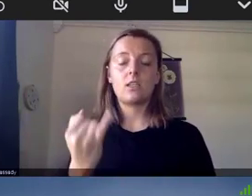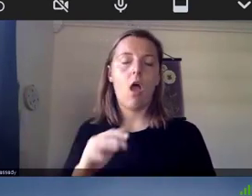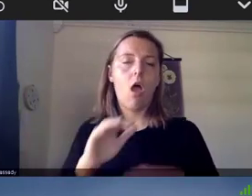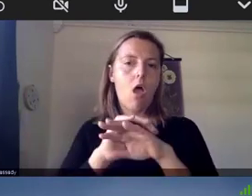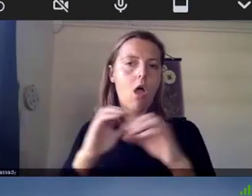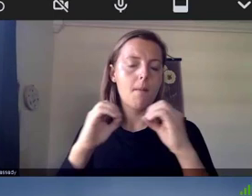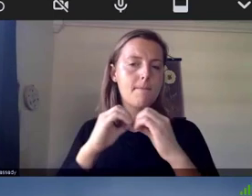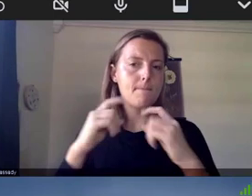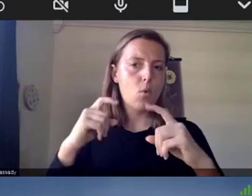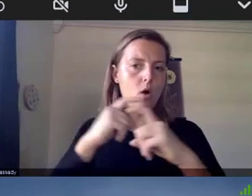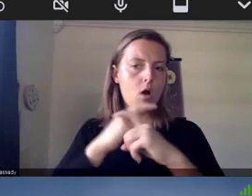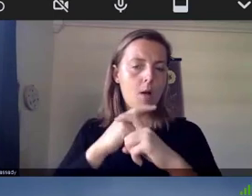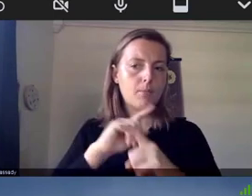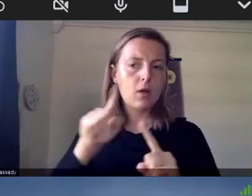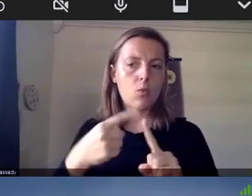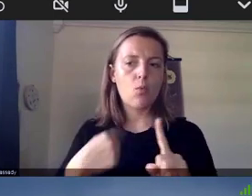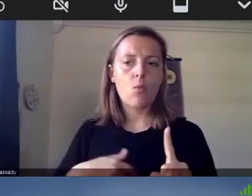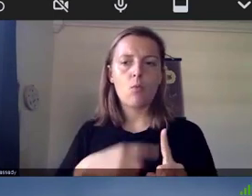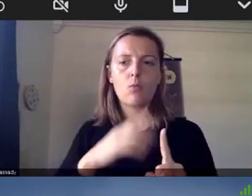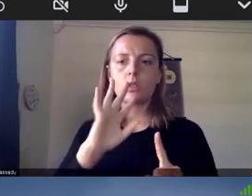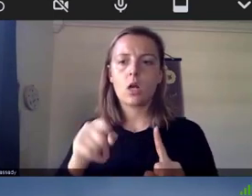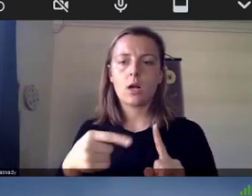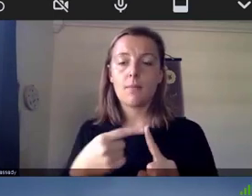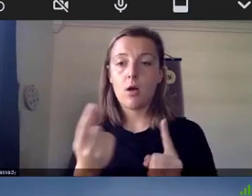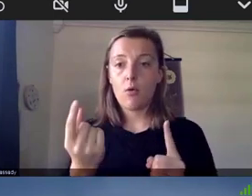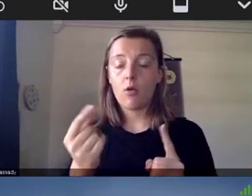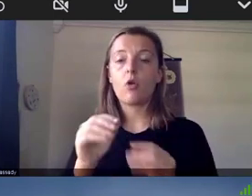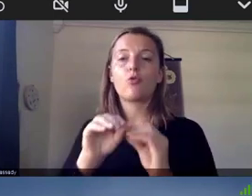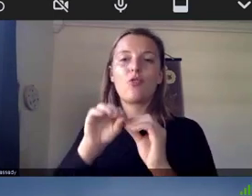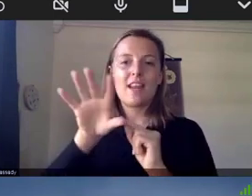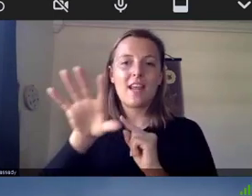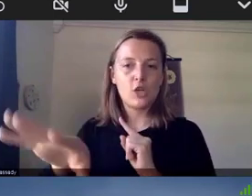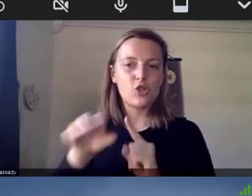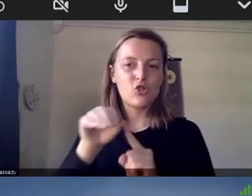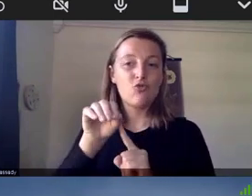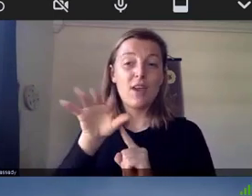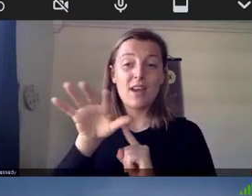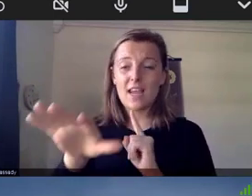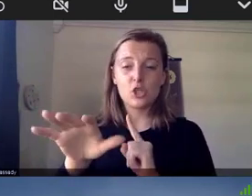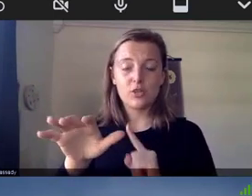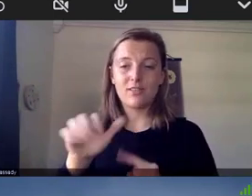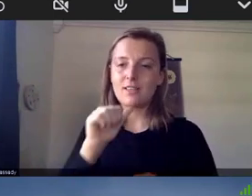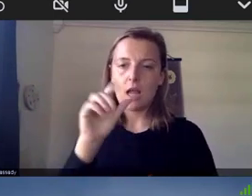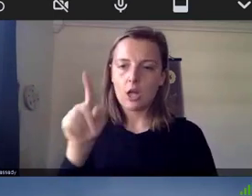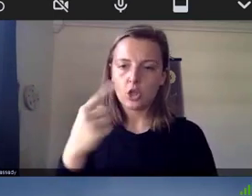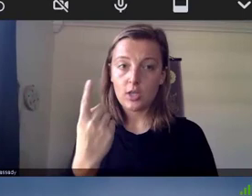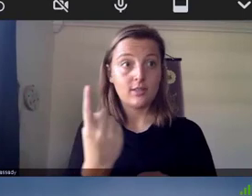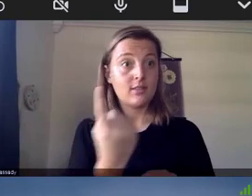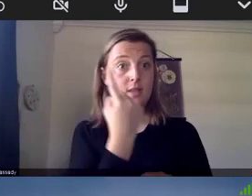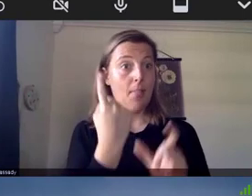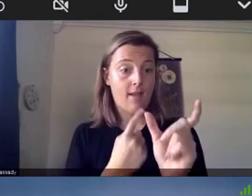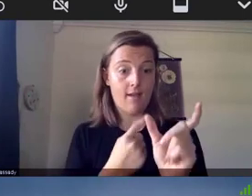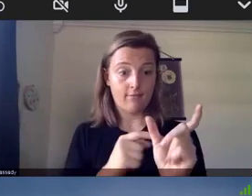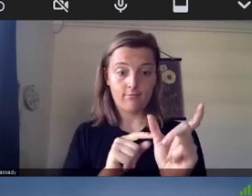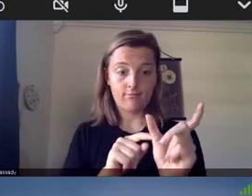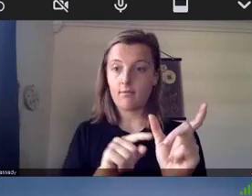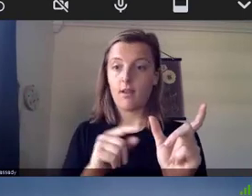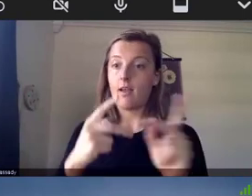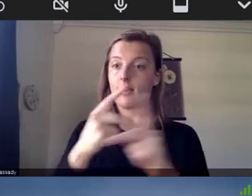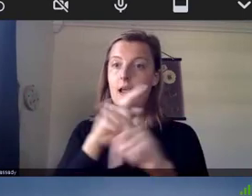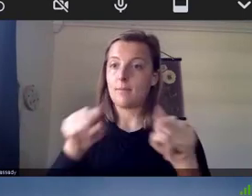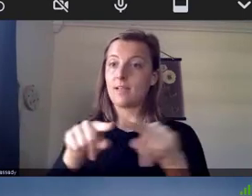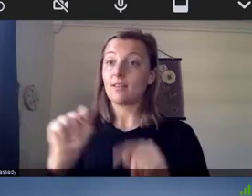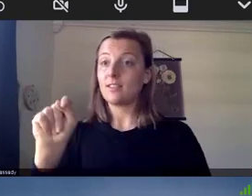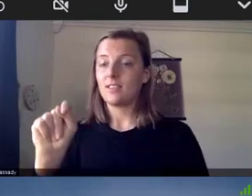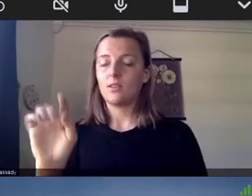is not something times delta T. It's something times, at least in this small body, large